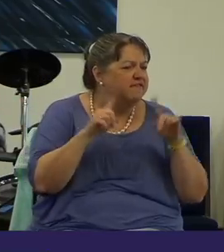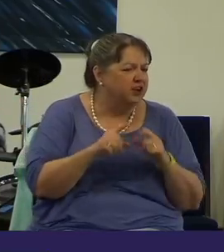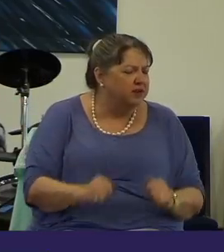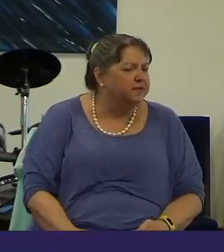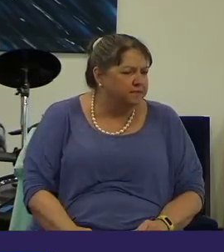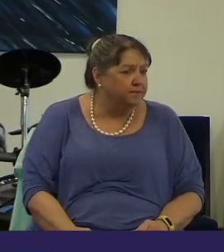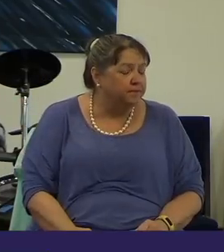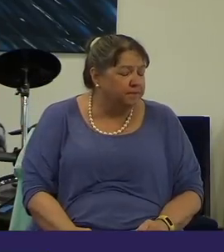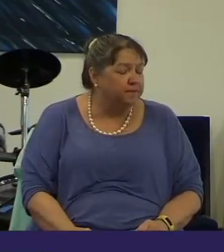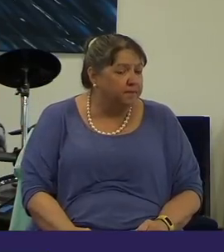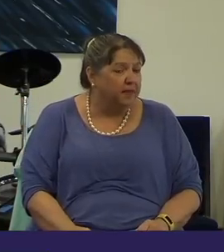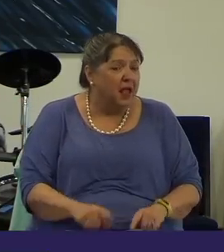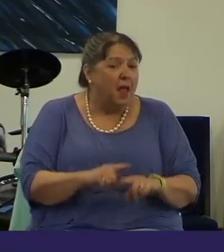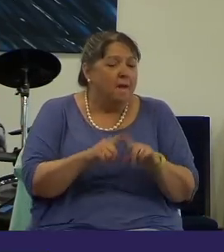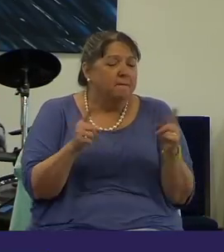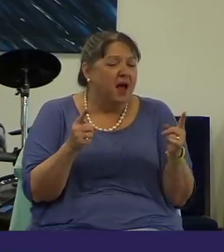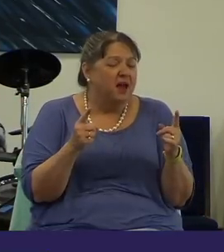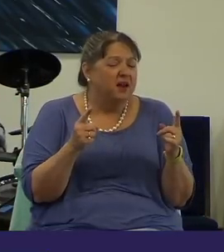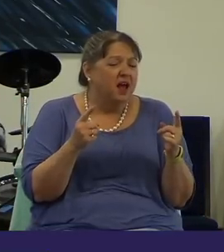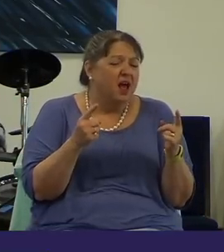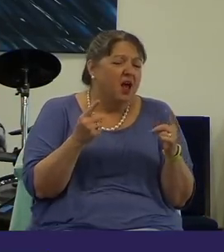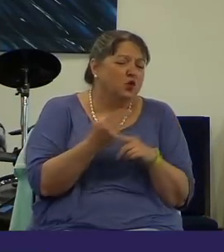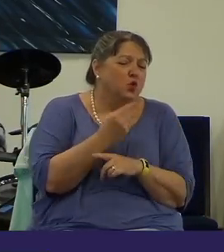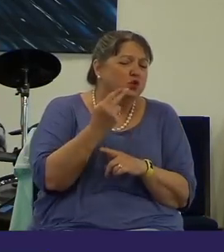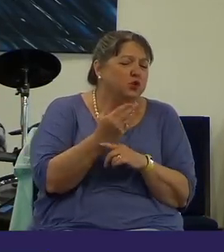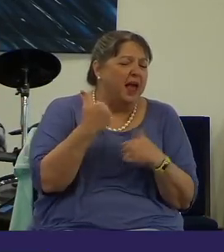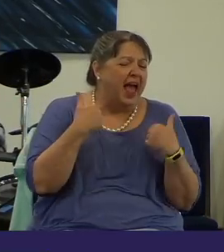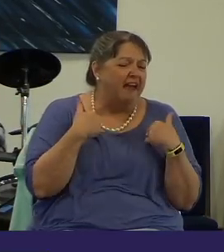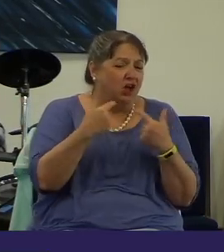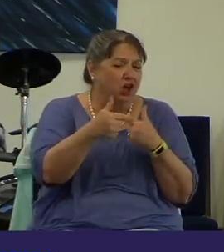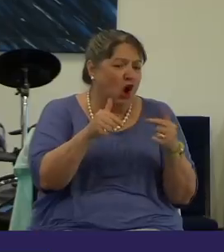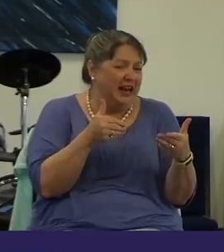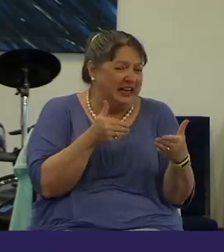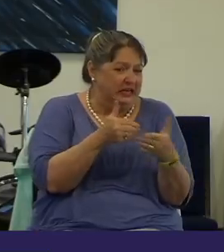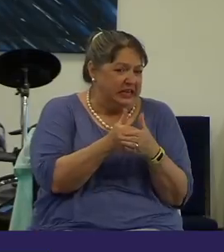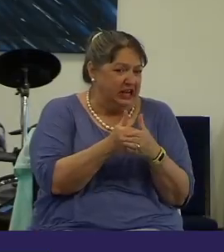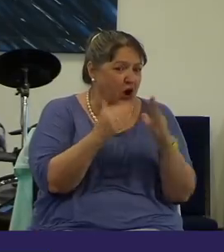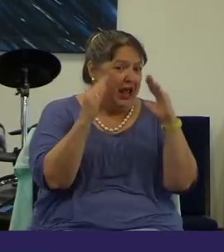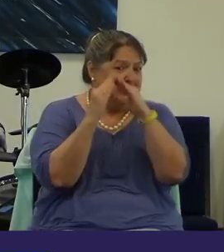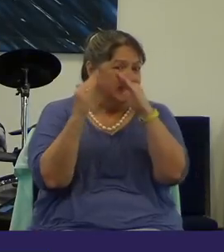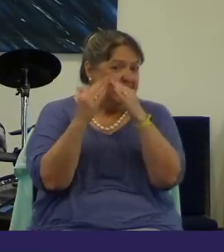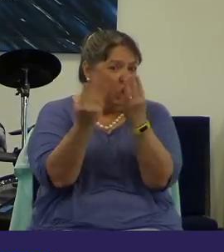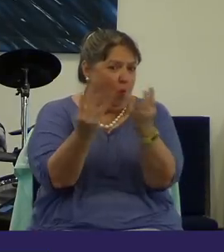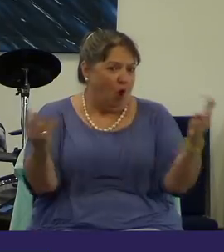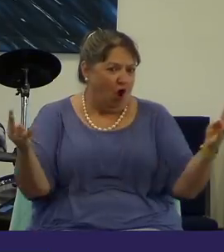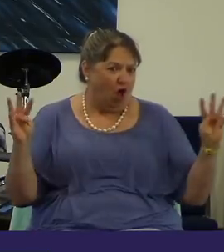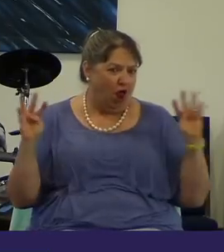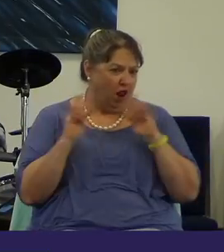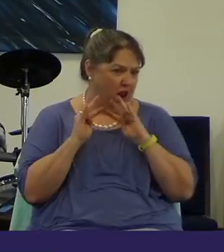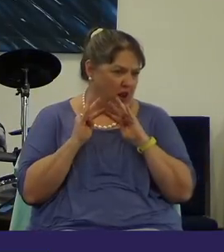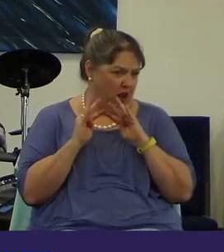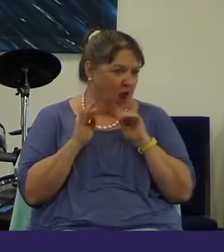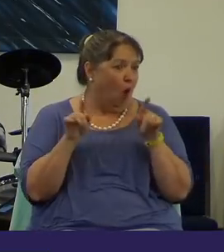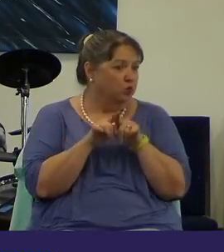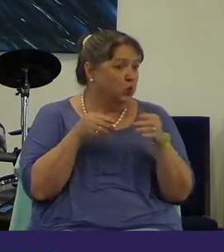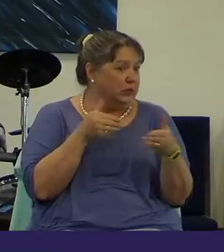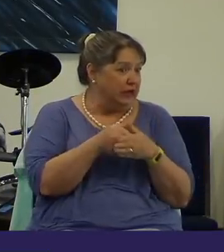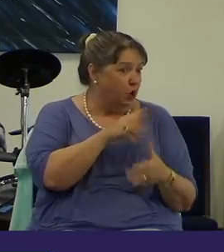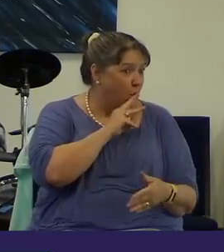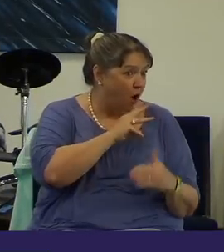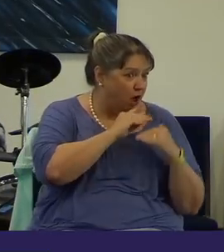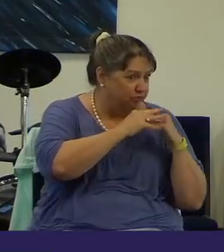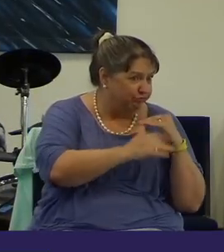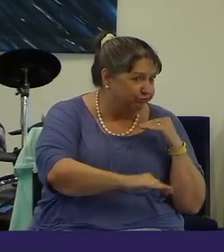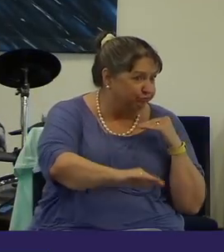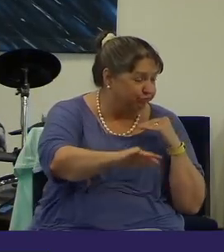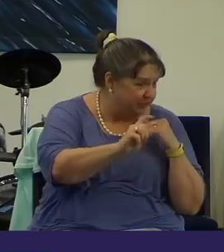usually a garden was built near a city wall. And it was built near where there was a good flow of water. And often the